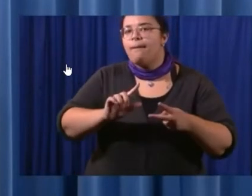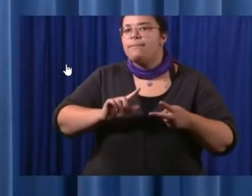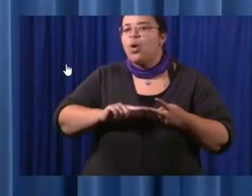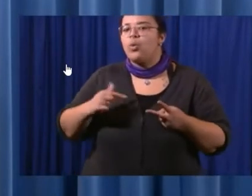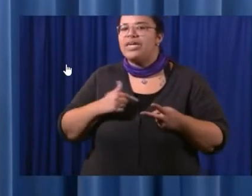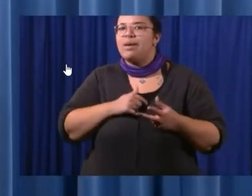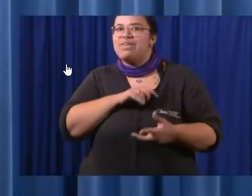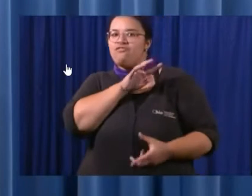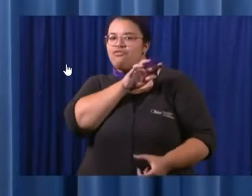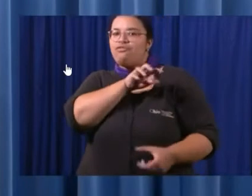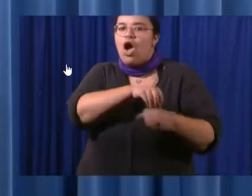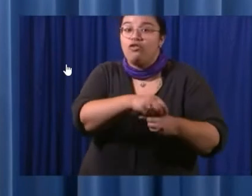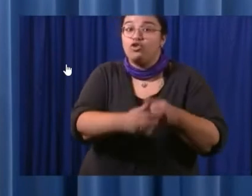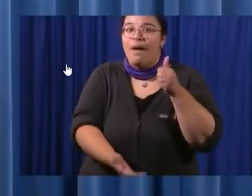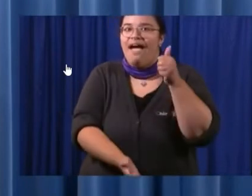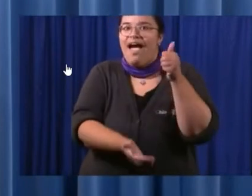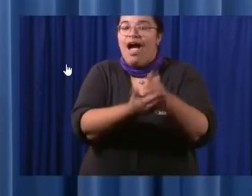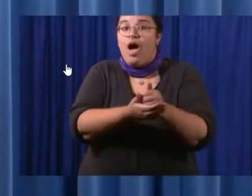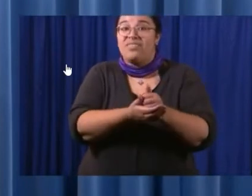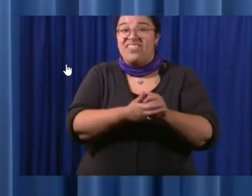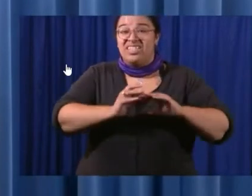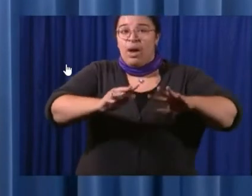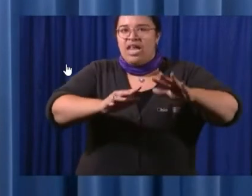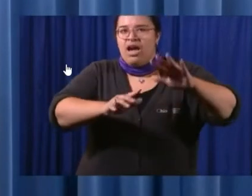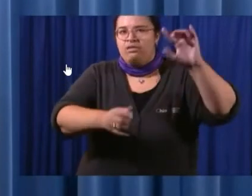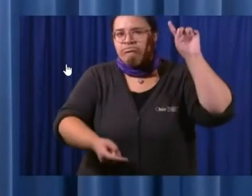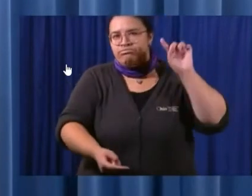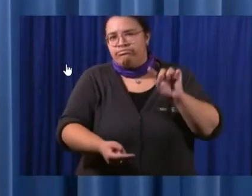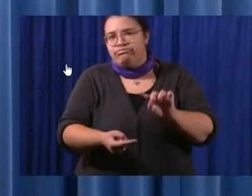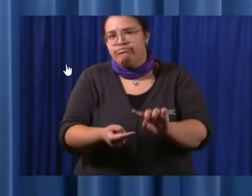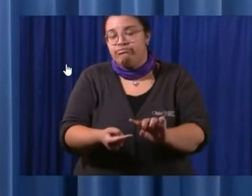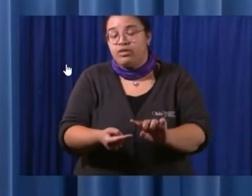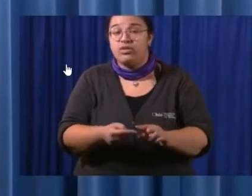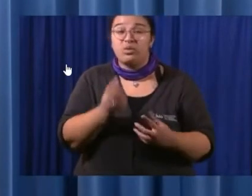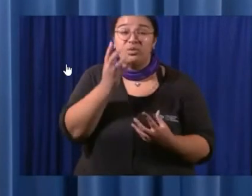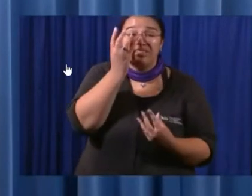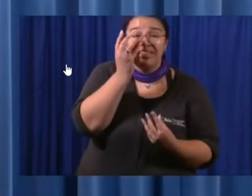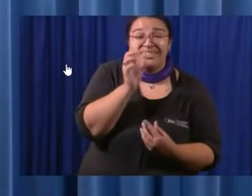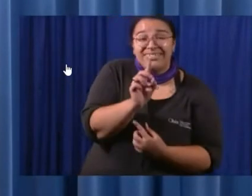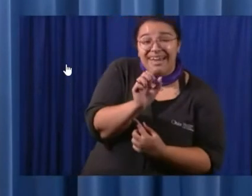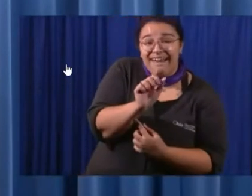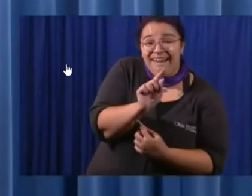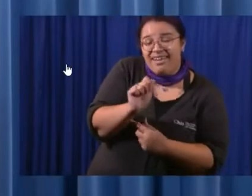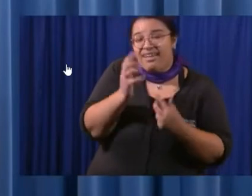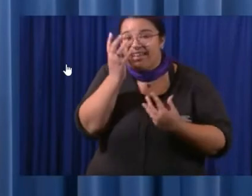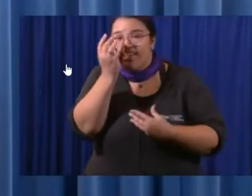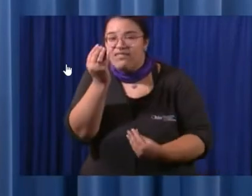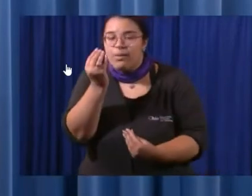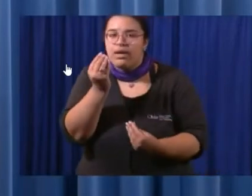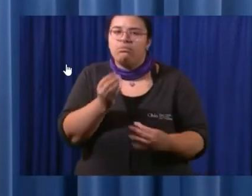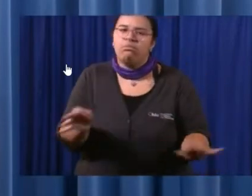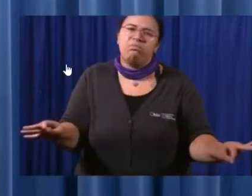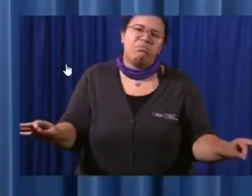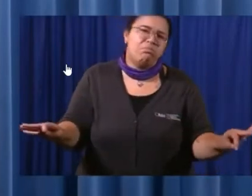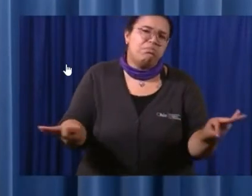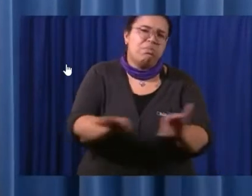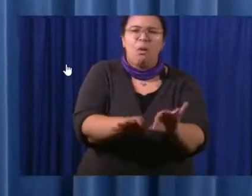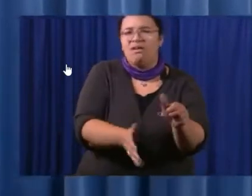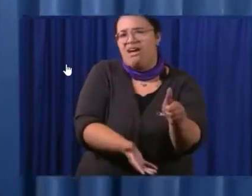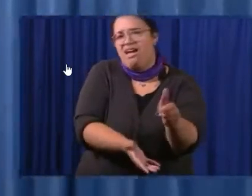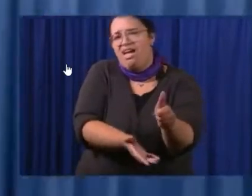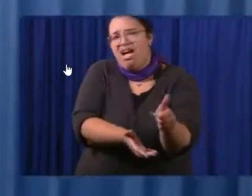around before they go even further south on us. So data is important. Information is important. It helps inform us. Governor, can I